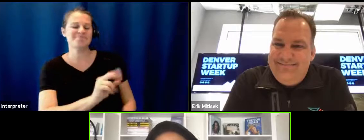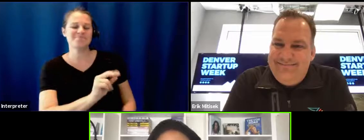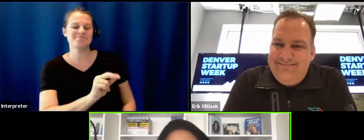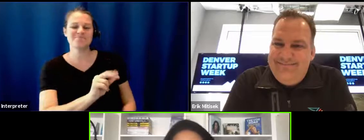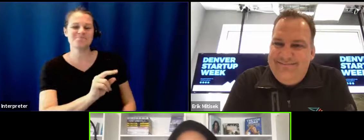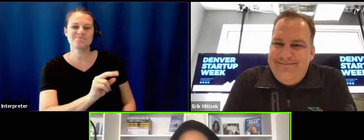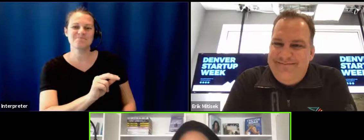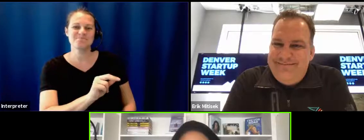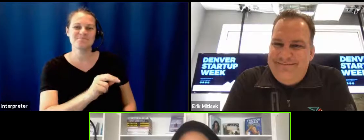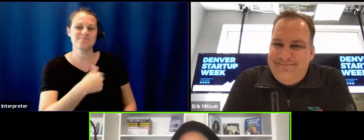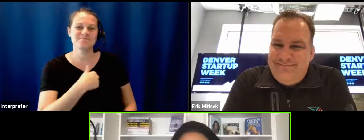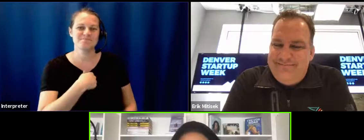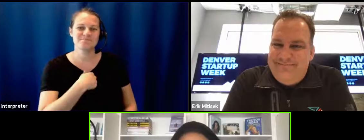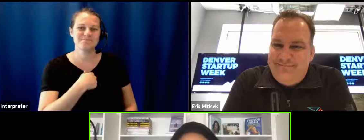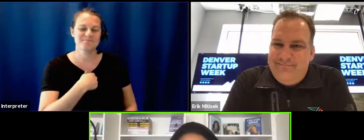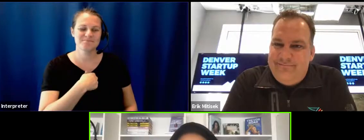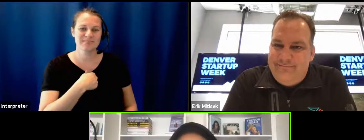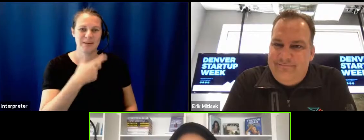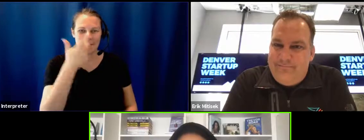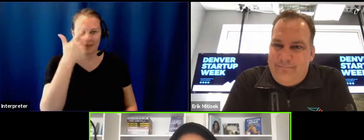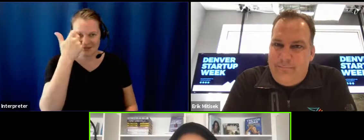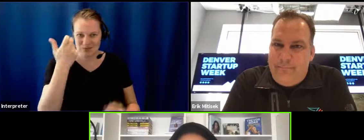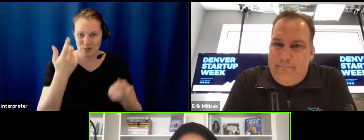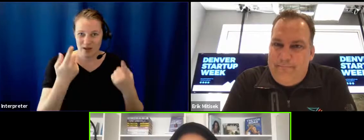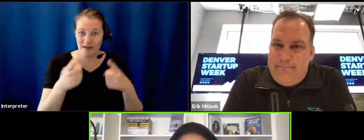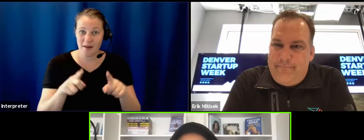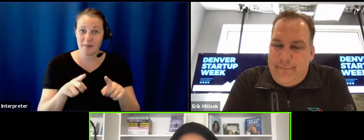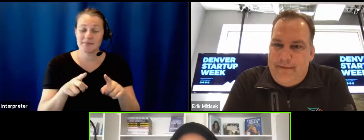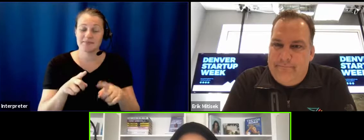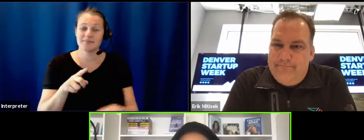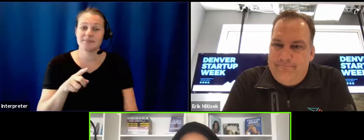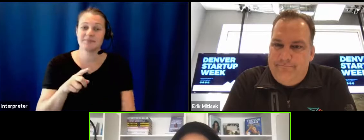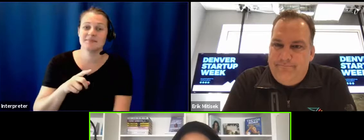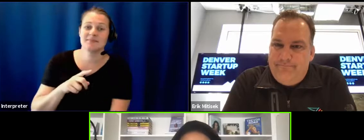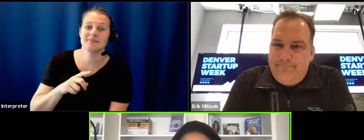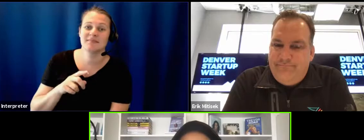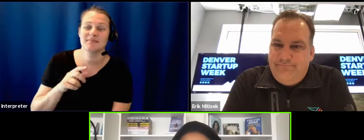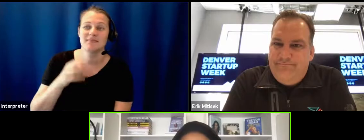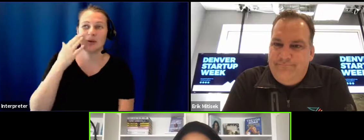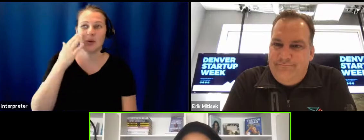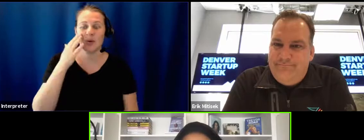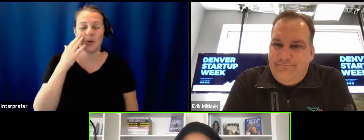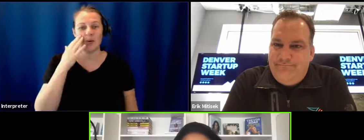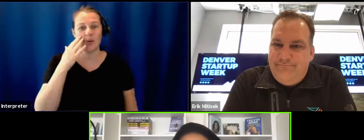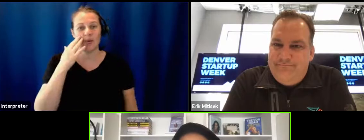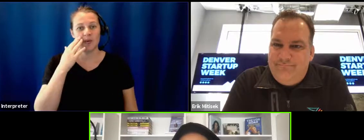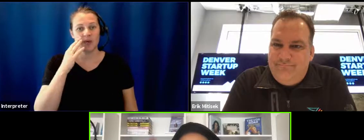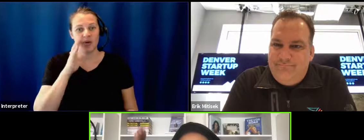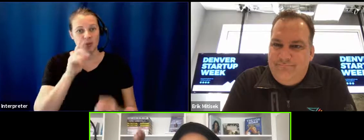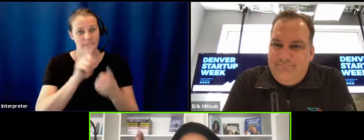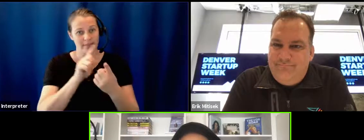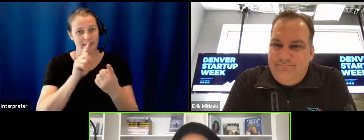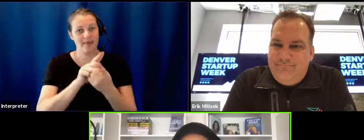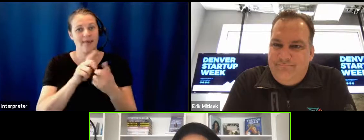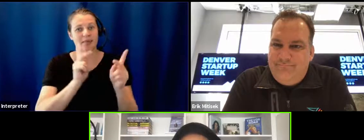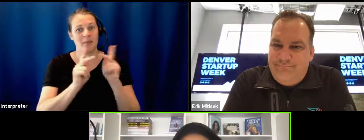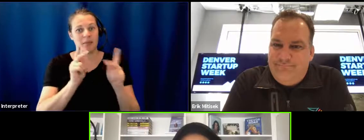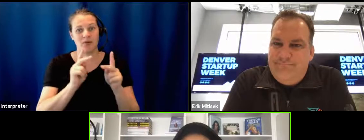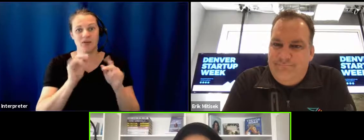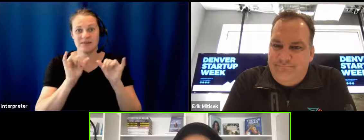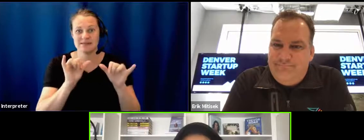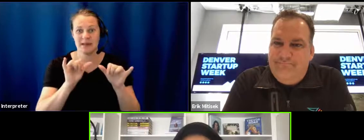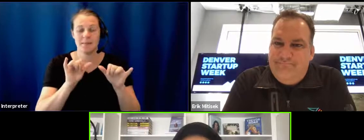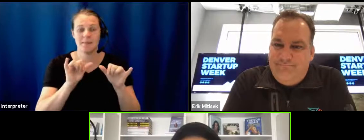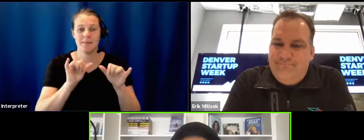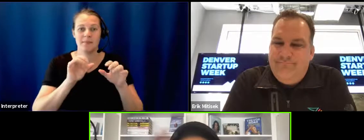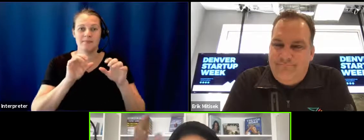good. Because a lot of times what happens is, you know, that saying, you know, you're going to meet the same people going up the ladder as you do going